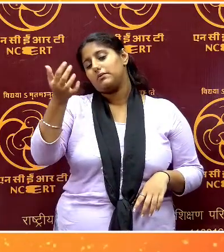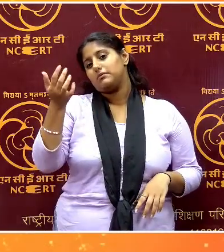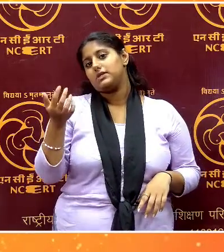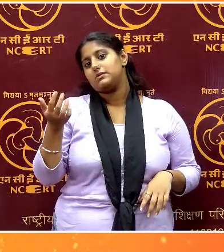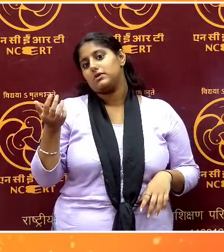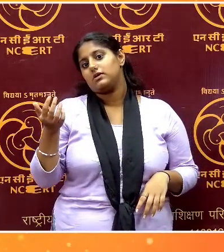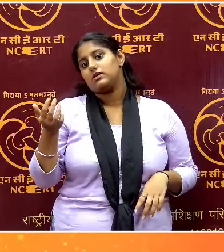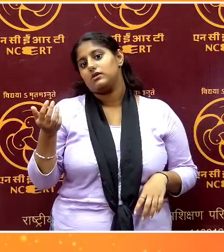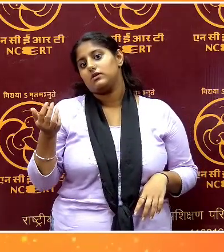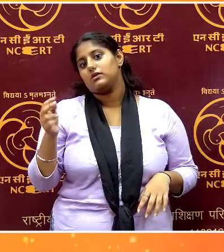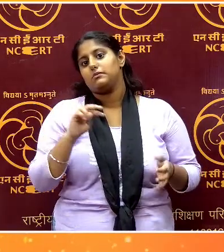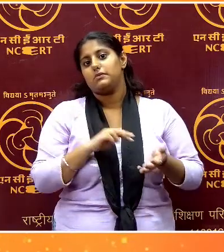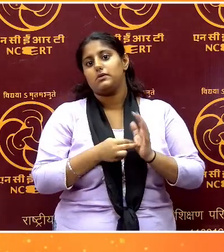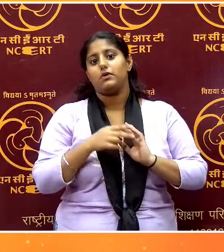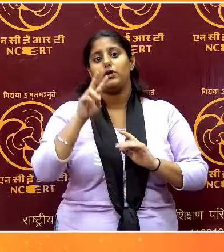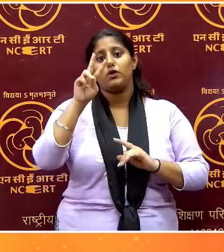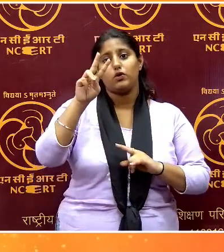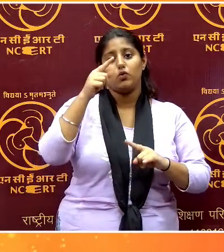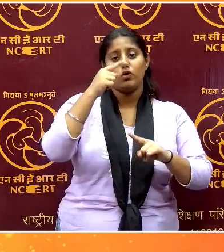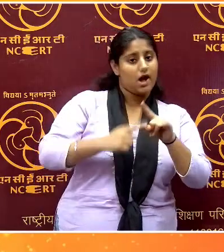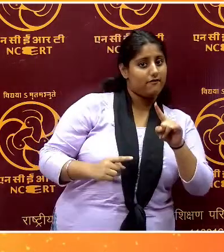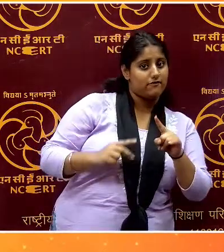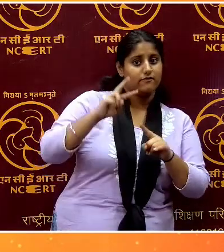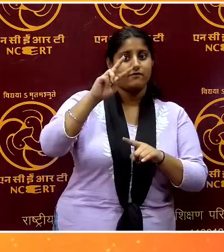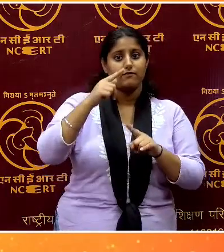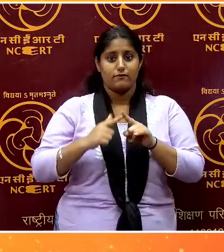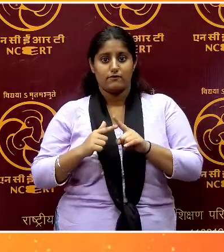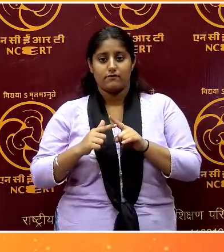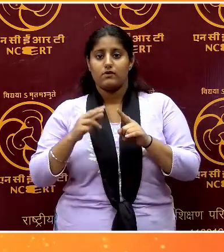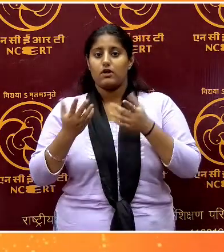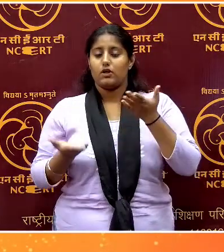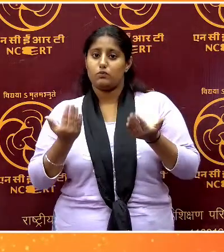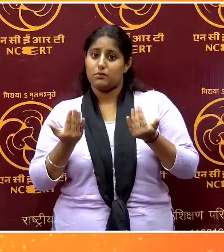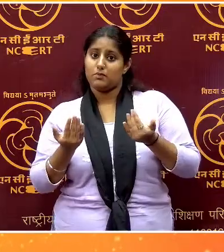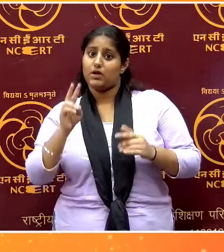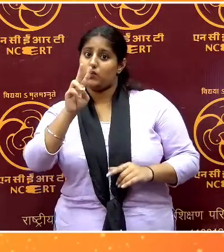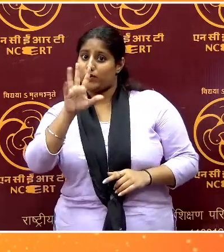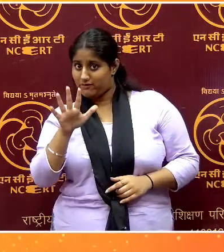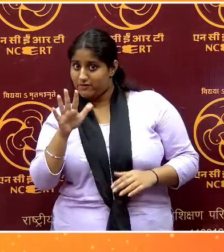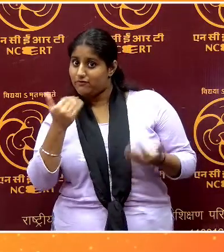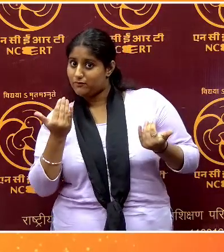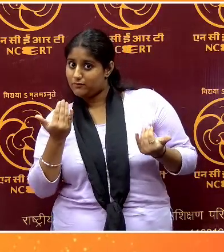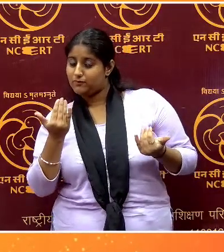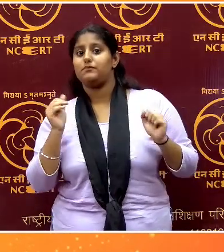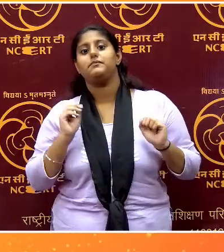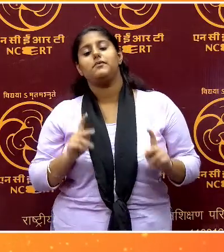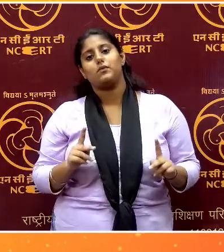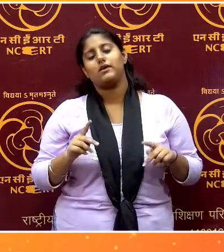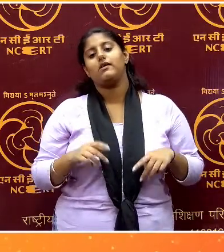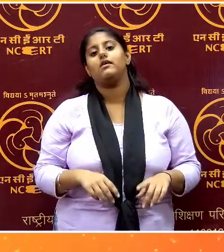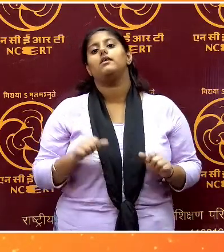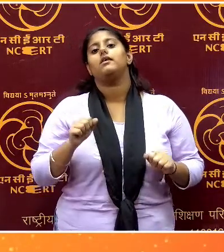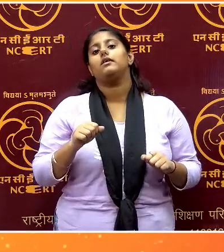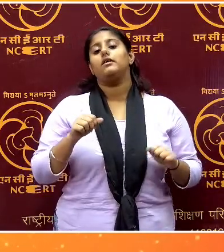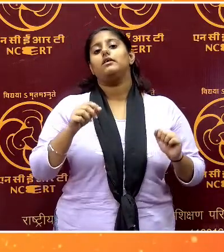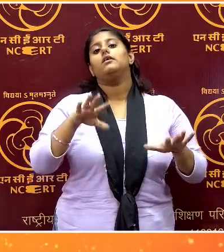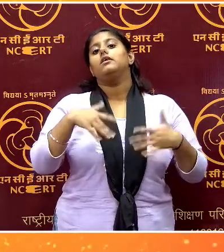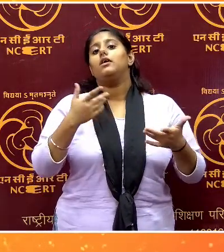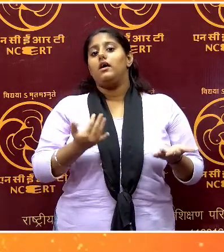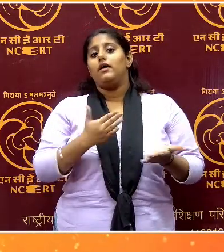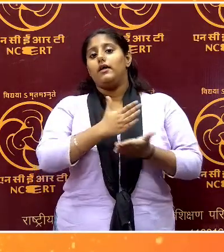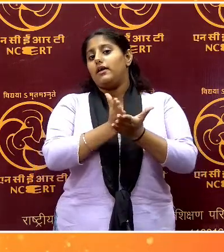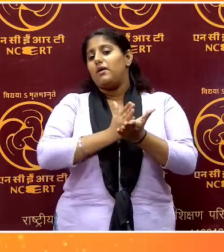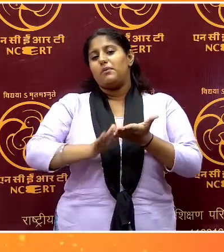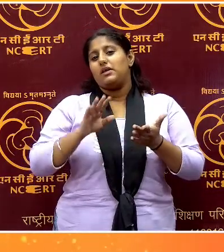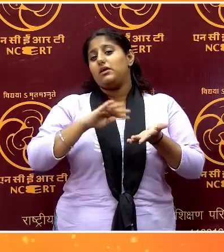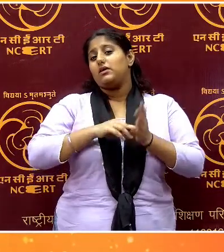see 2.5 Srijan. So shall I take it as 25? Yes. Okay, good. Never, we have 4